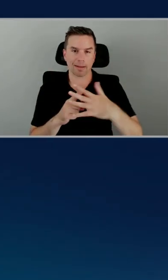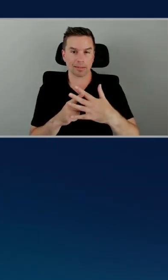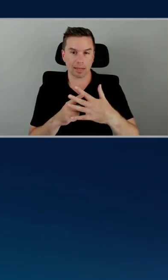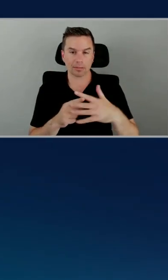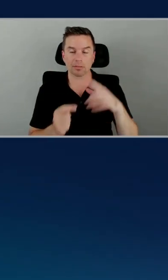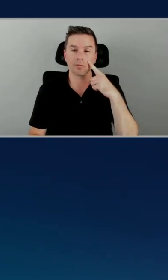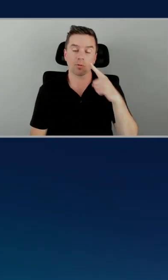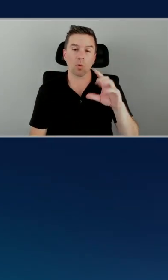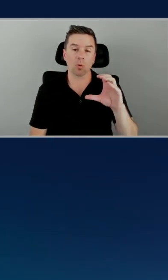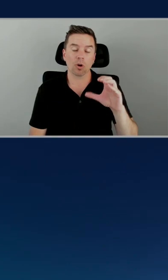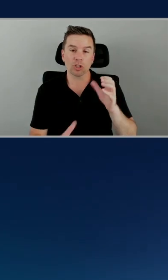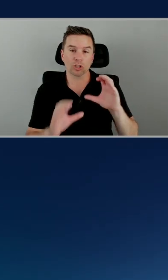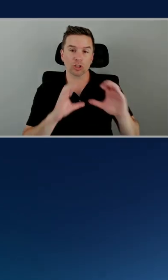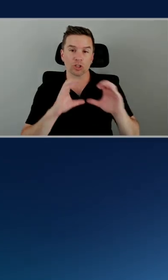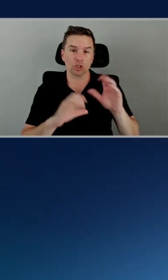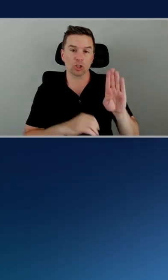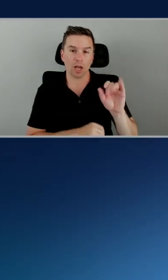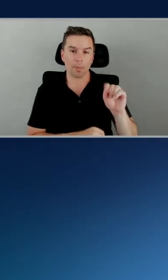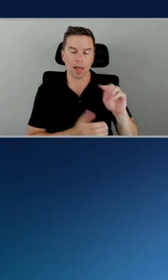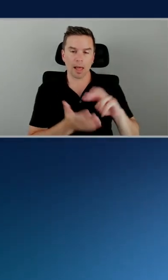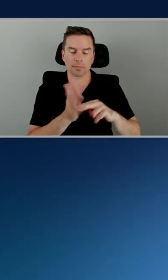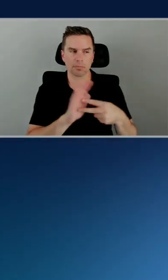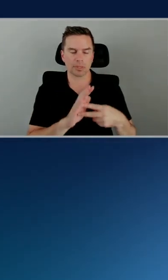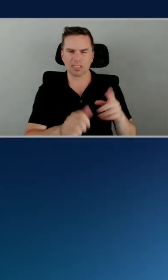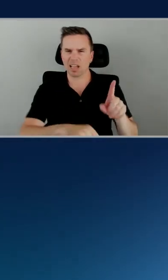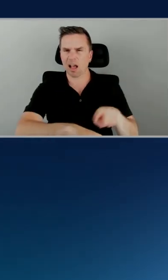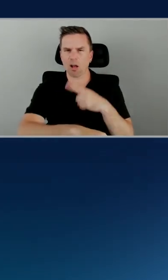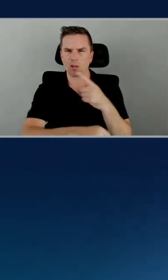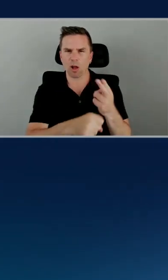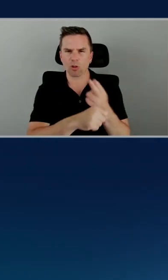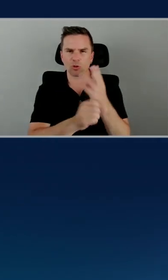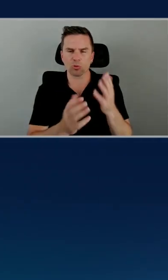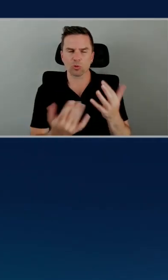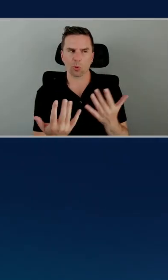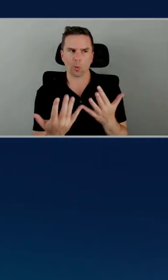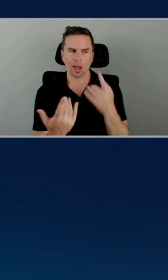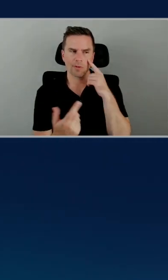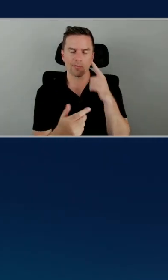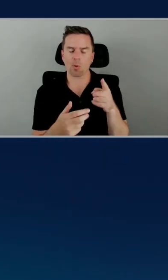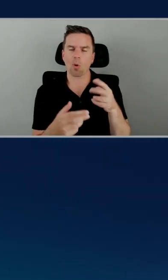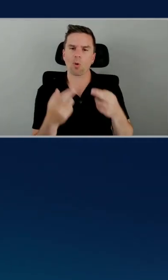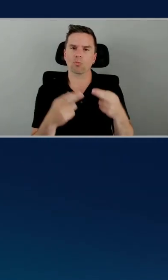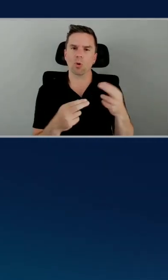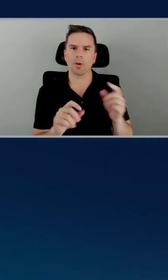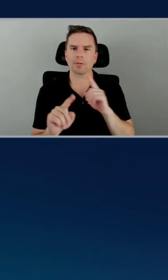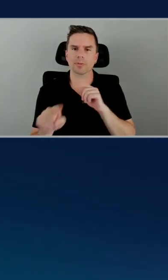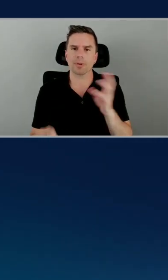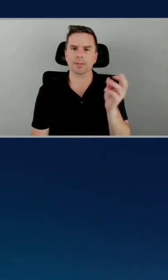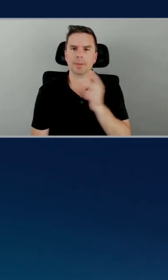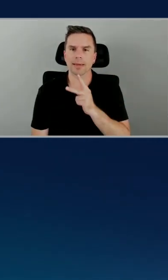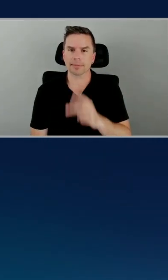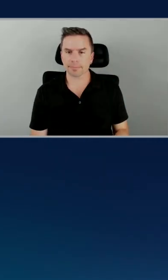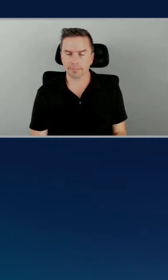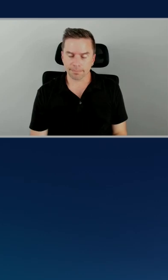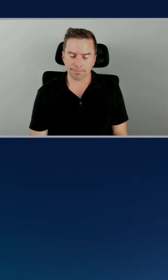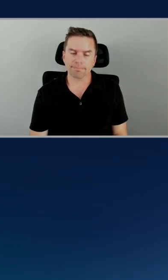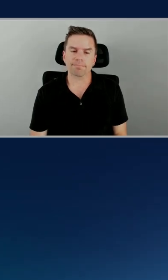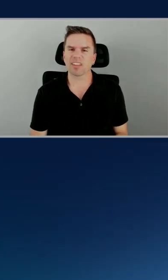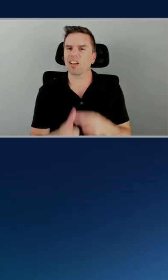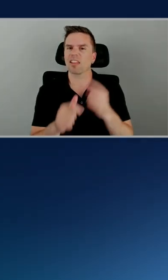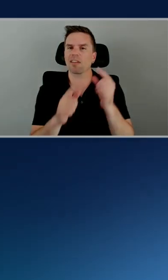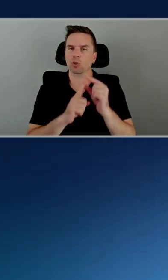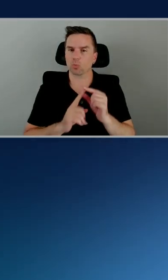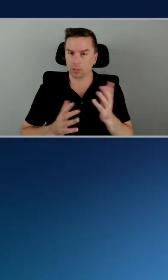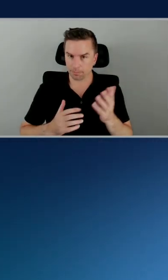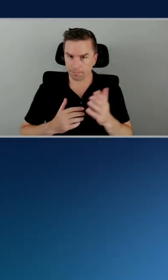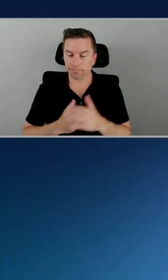how much time the user has to wait before they get their first response token, first response word. And the next one is the